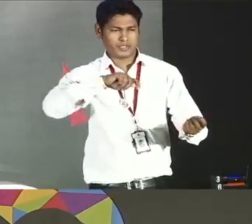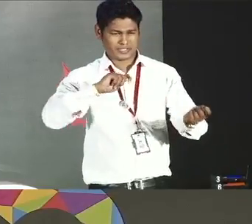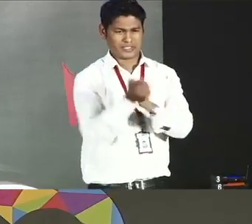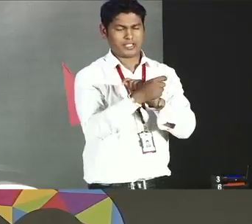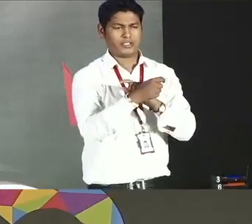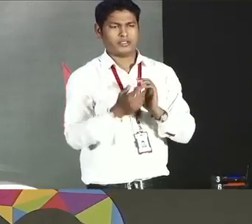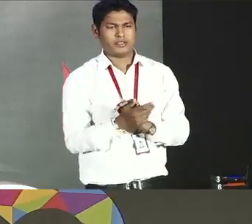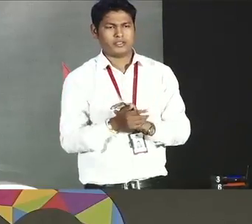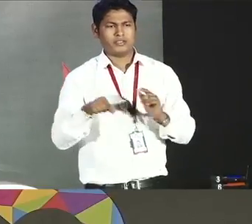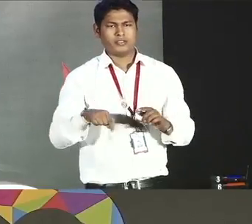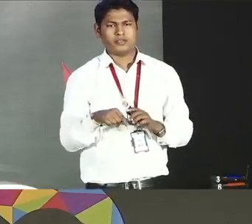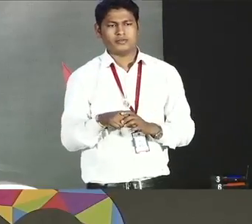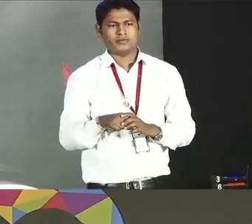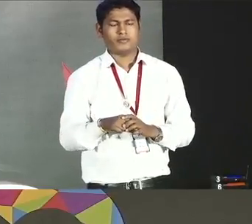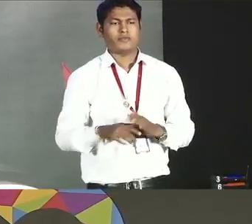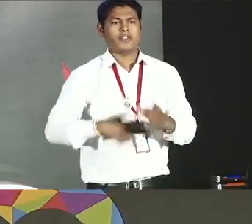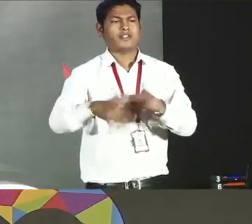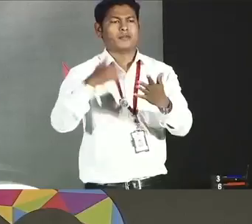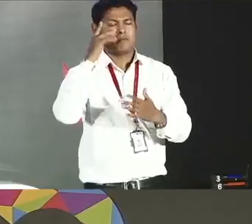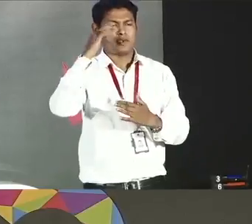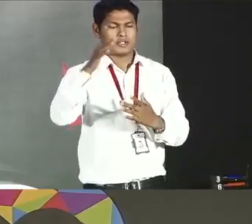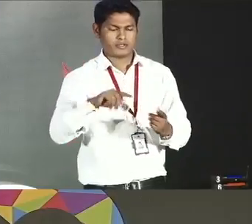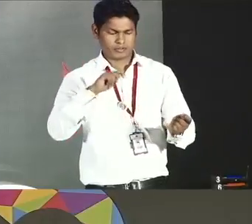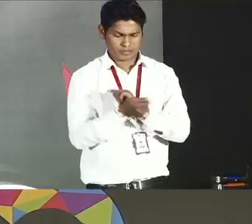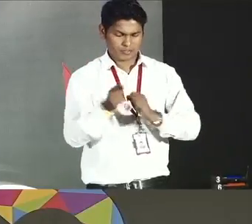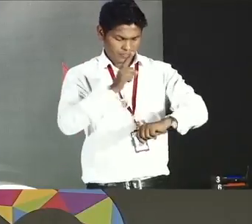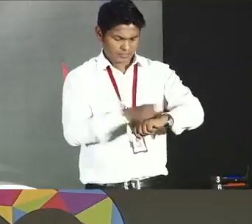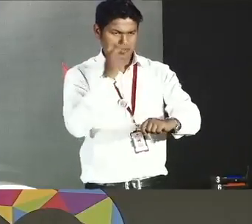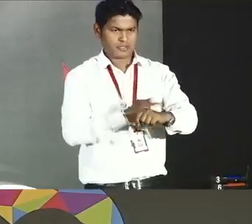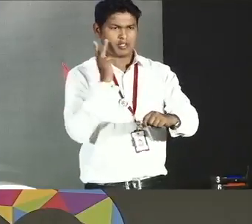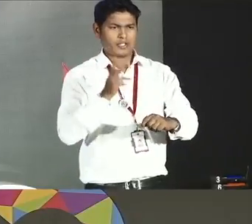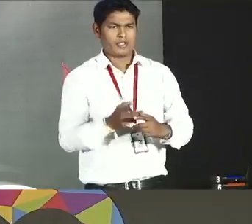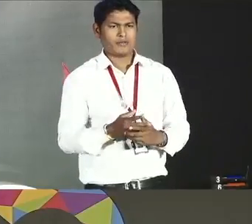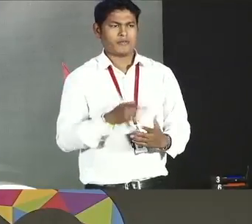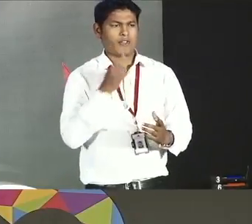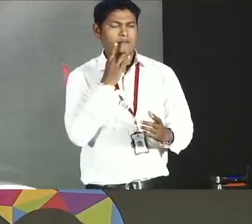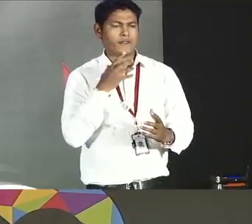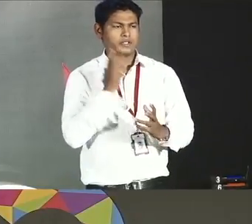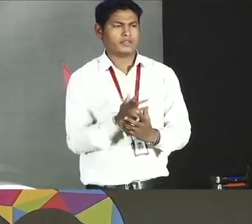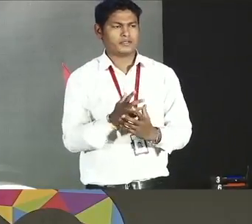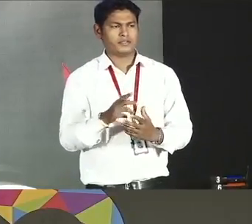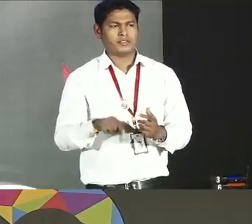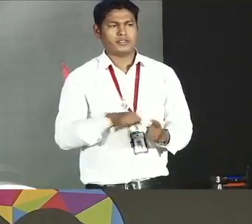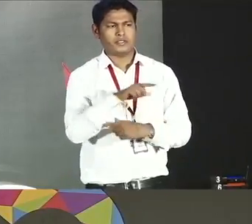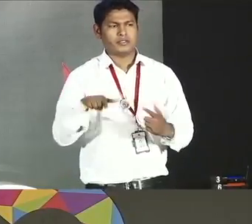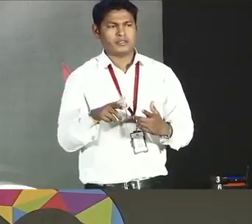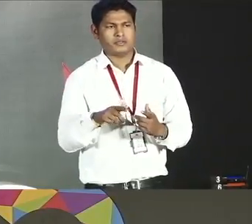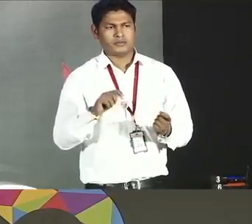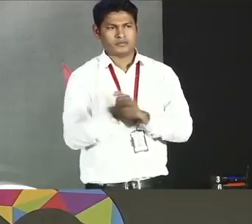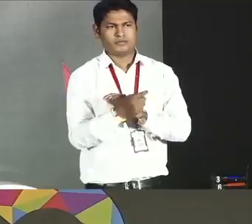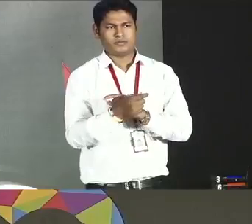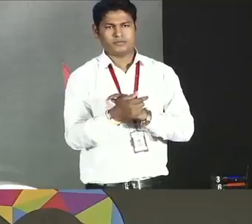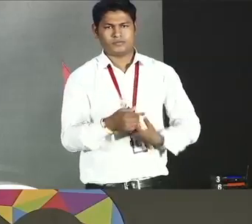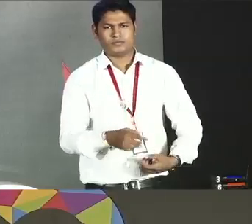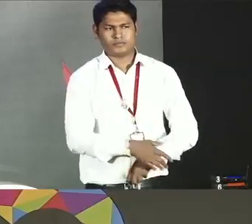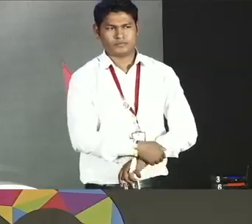And so we need to come up with better tools because the time and effort and waiting involved in getting a diagnosis is only getting